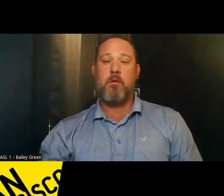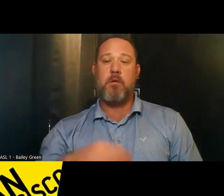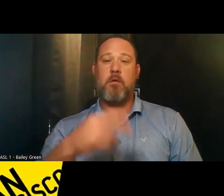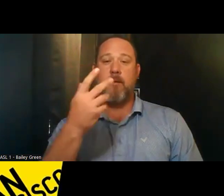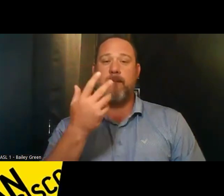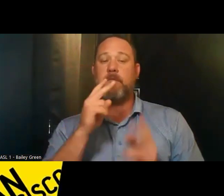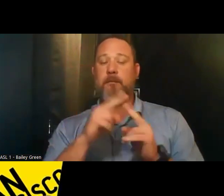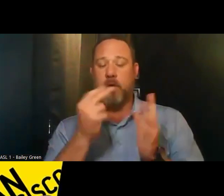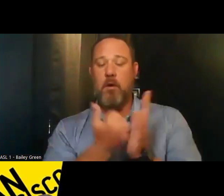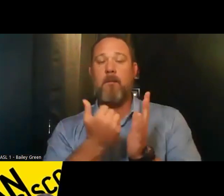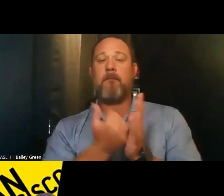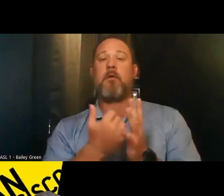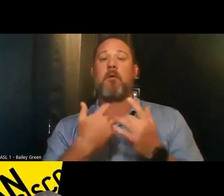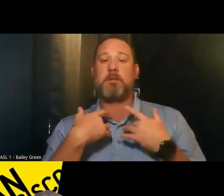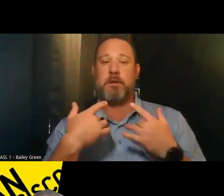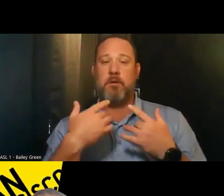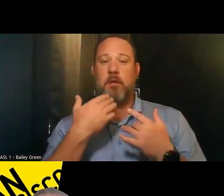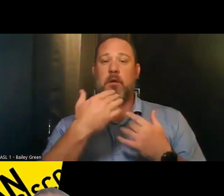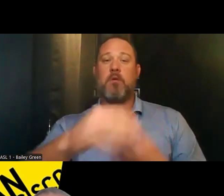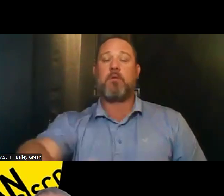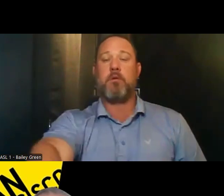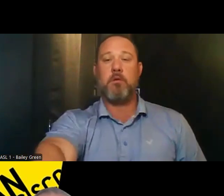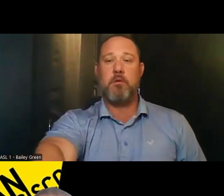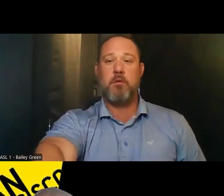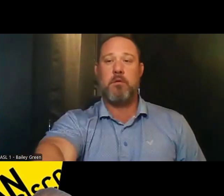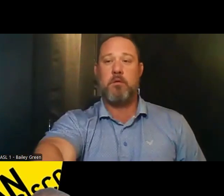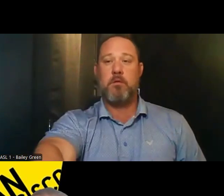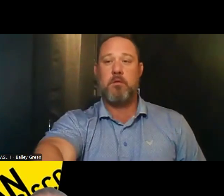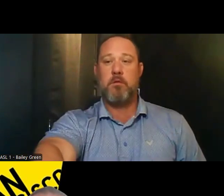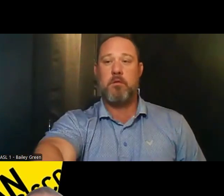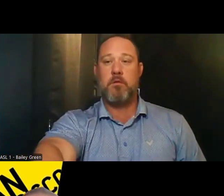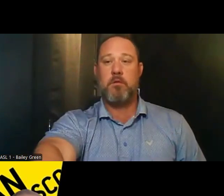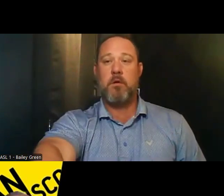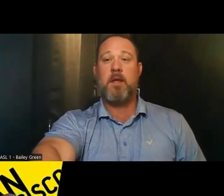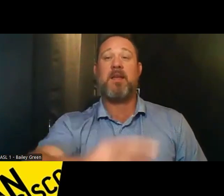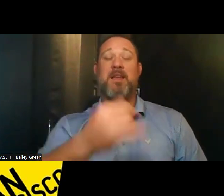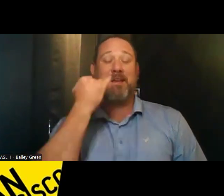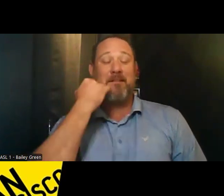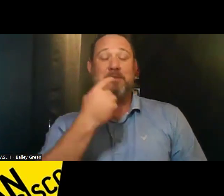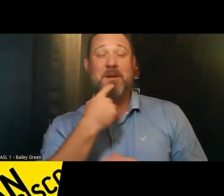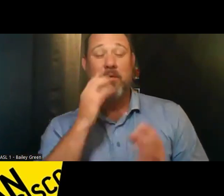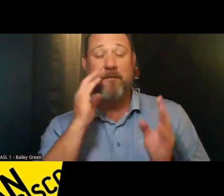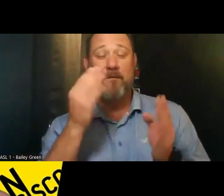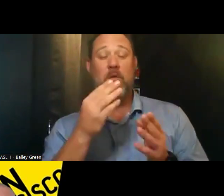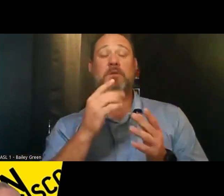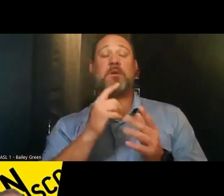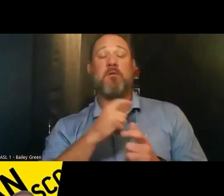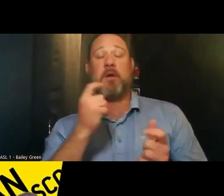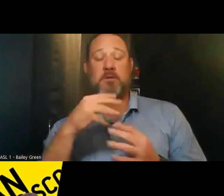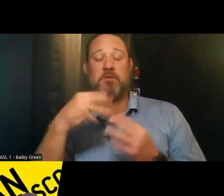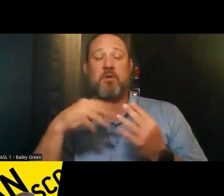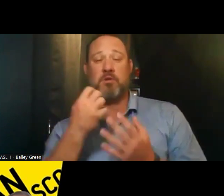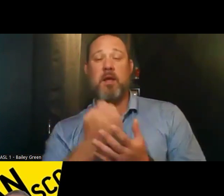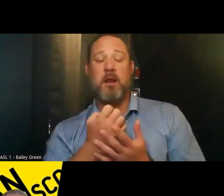Very helpful considerations. And, the other thing is if we're saying we're focusing on all greatest social economic needs, then